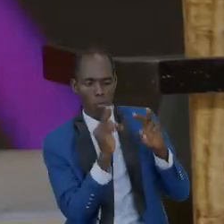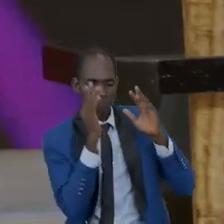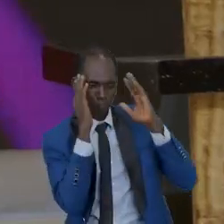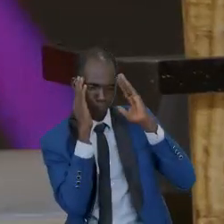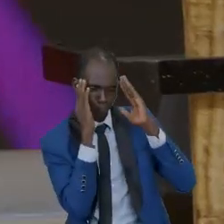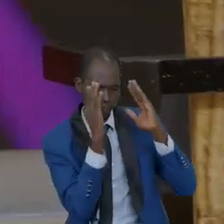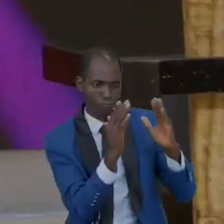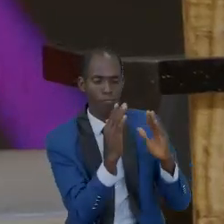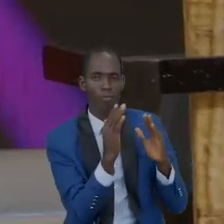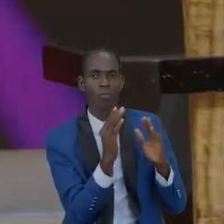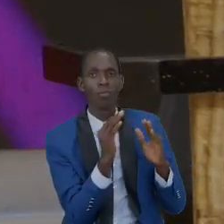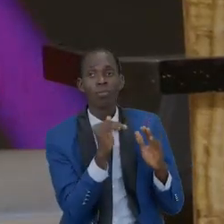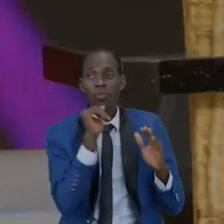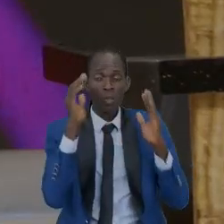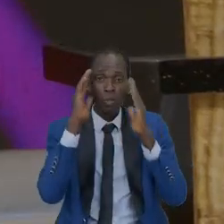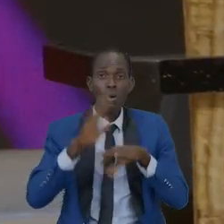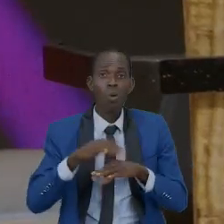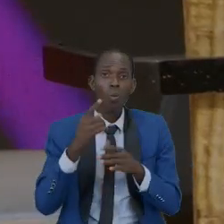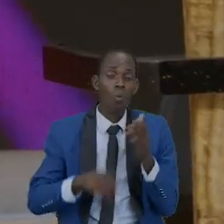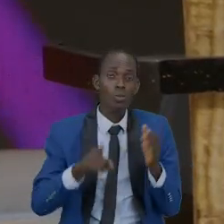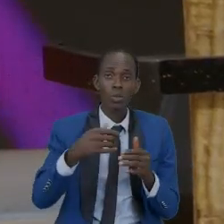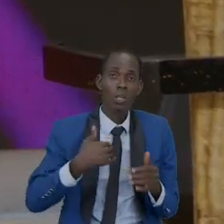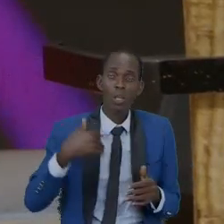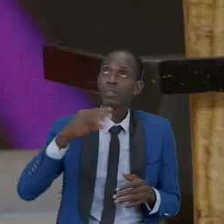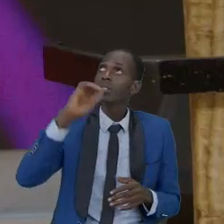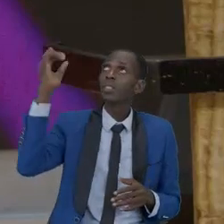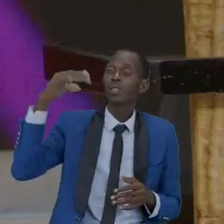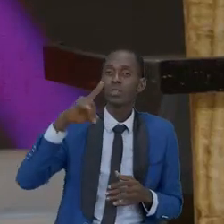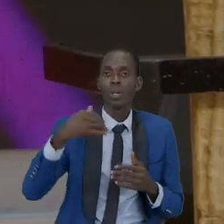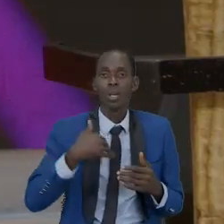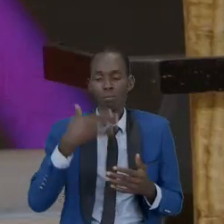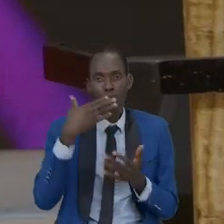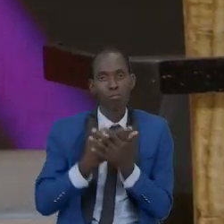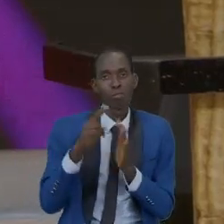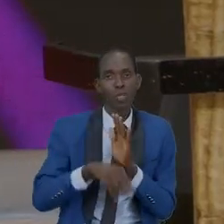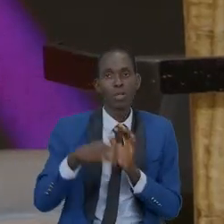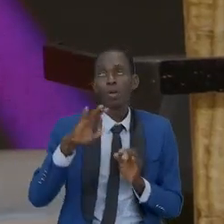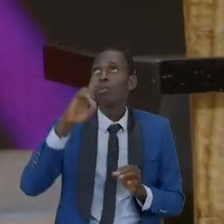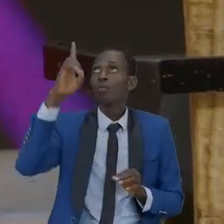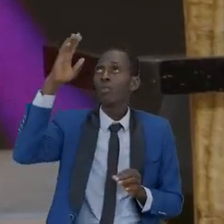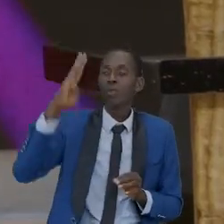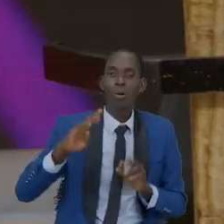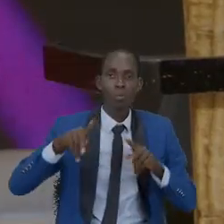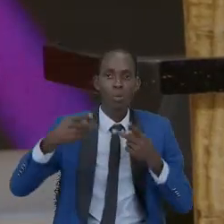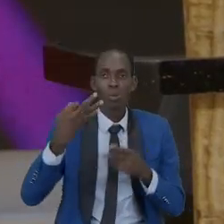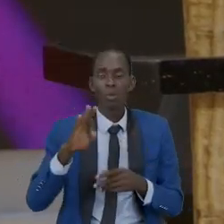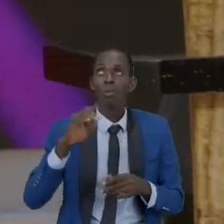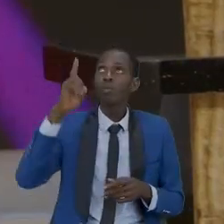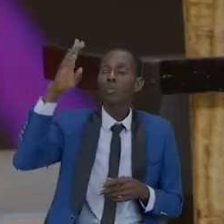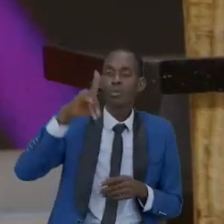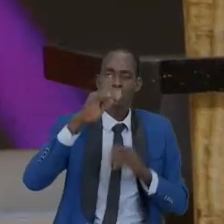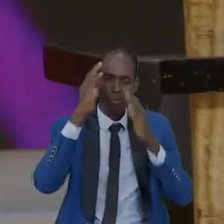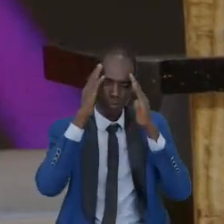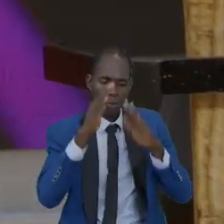at what you have, the grace you have, the goodness of God and the provision of God, you focus on that